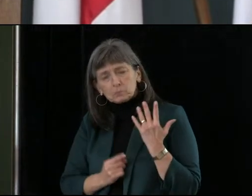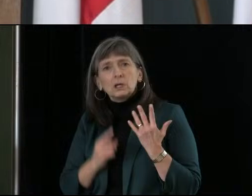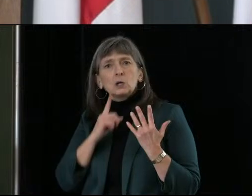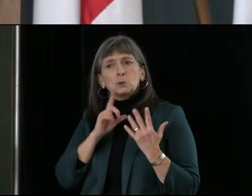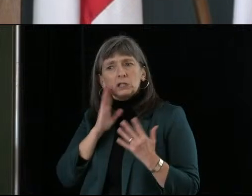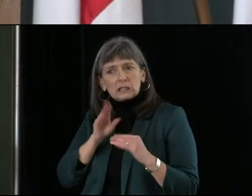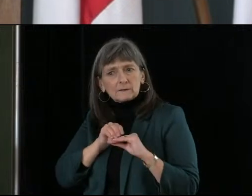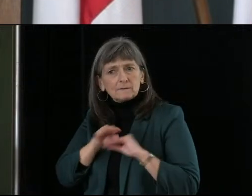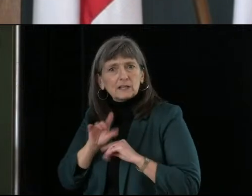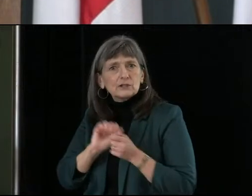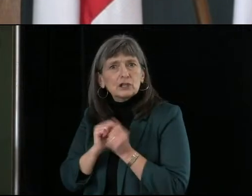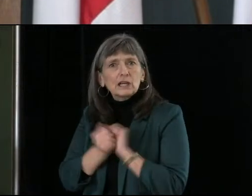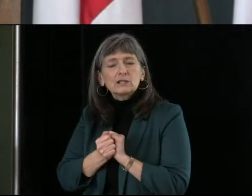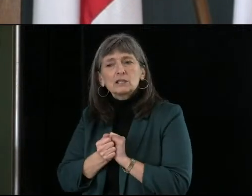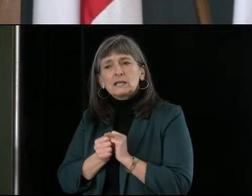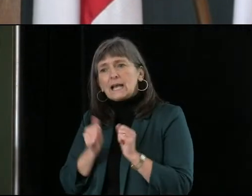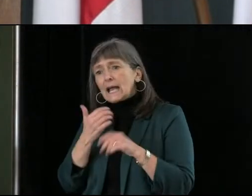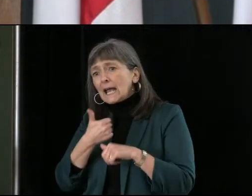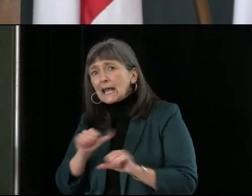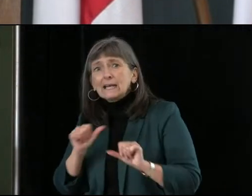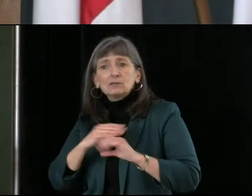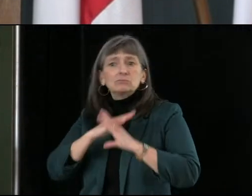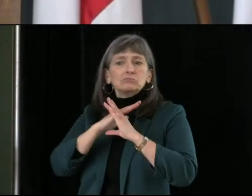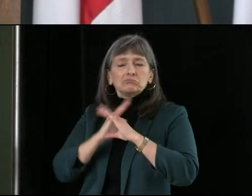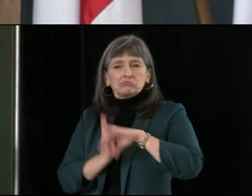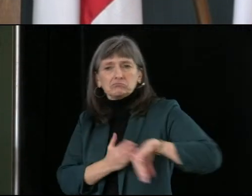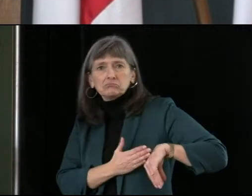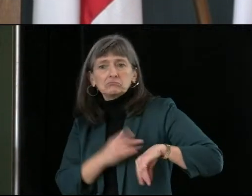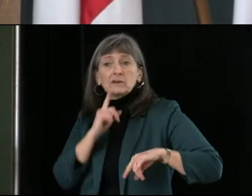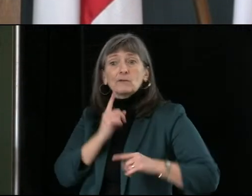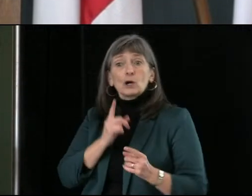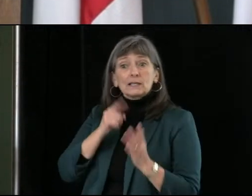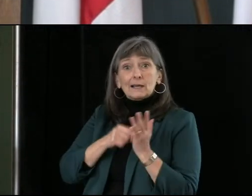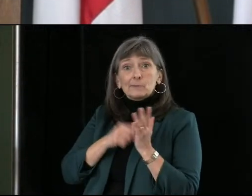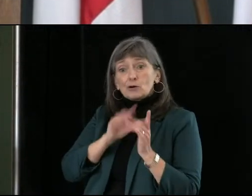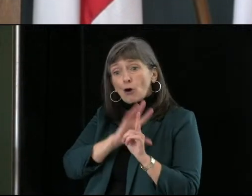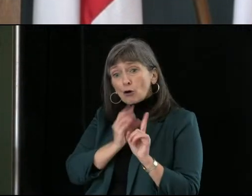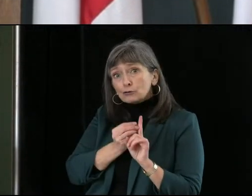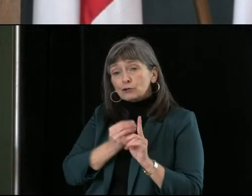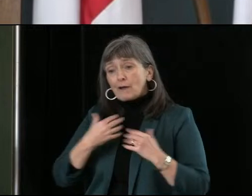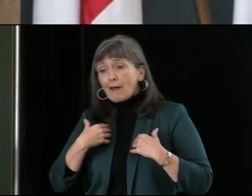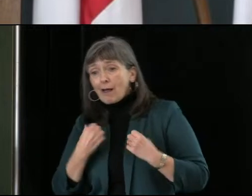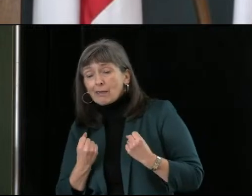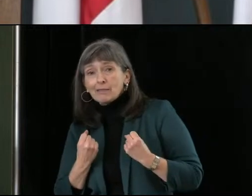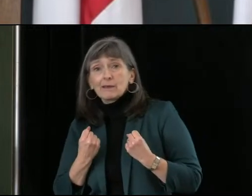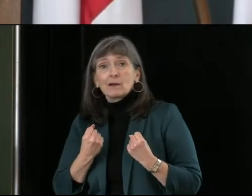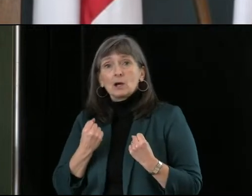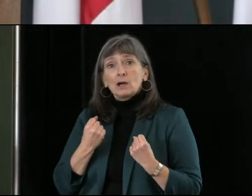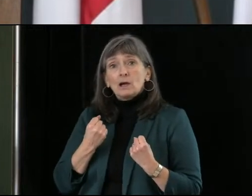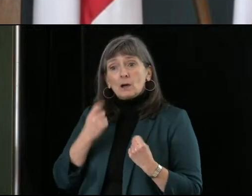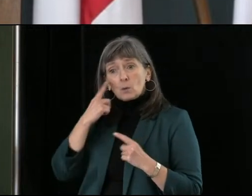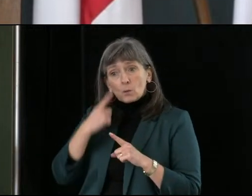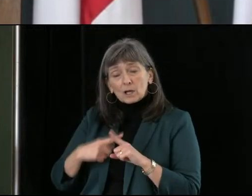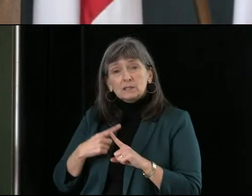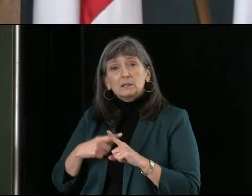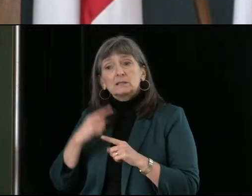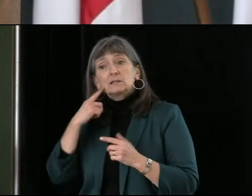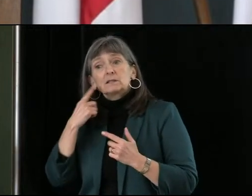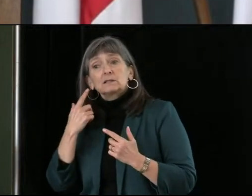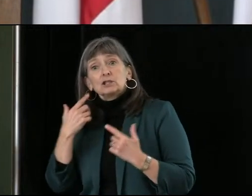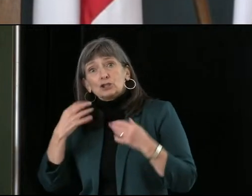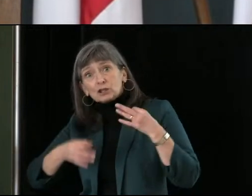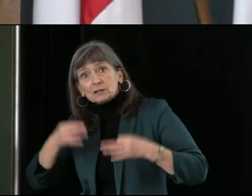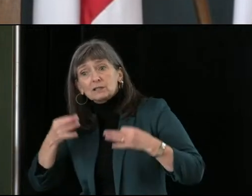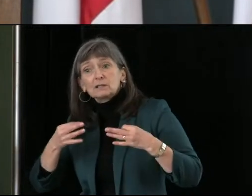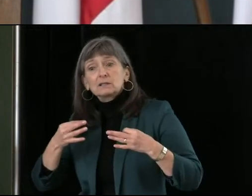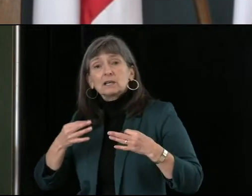existing challenges and obstacles in the areas of culture, health and wellness, justice and human